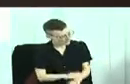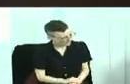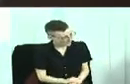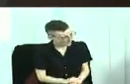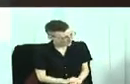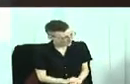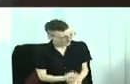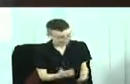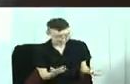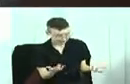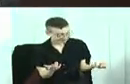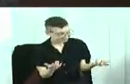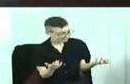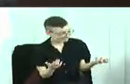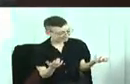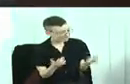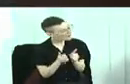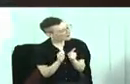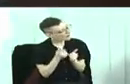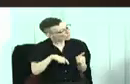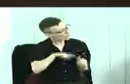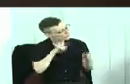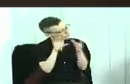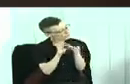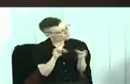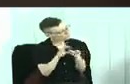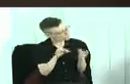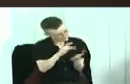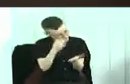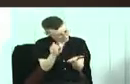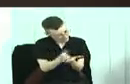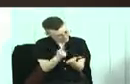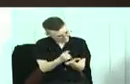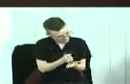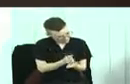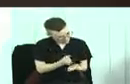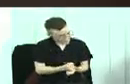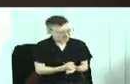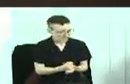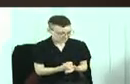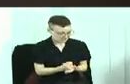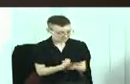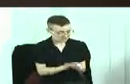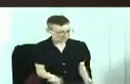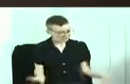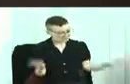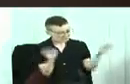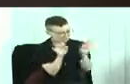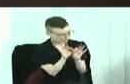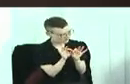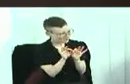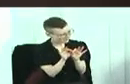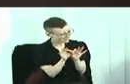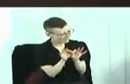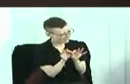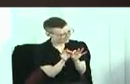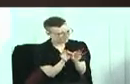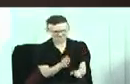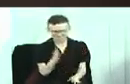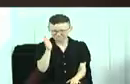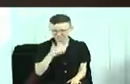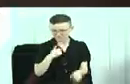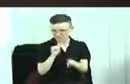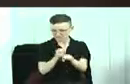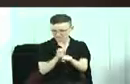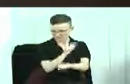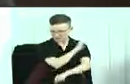What we make of this story so incredibly matters. When I was doing my time of residency as a